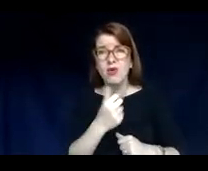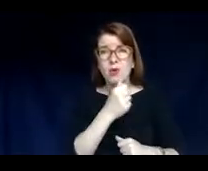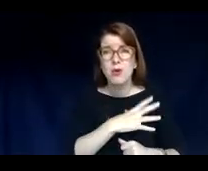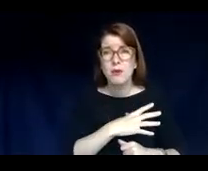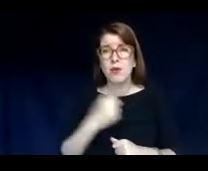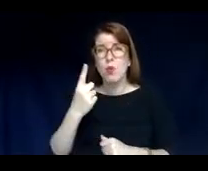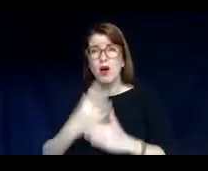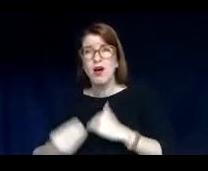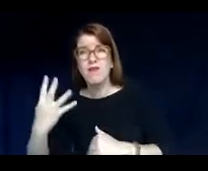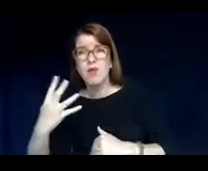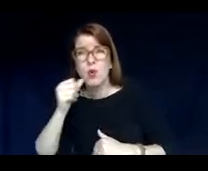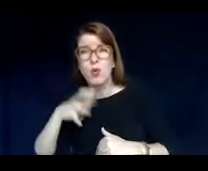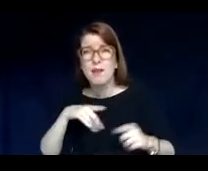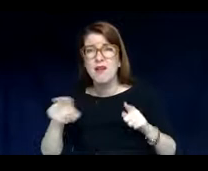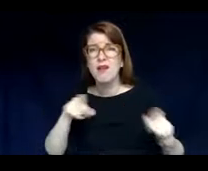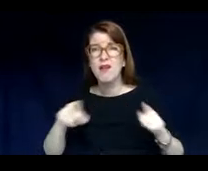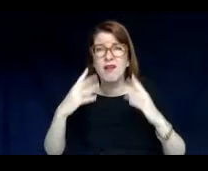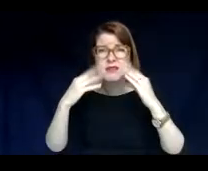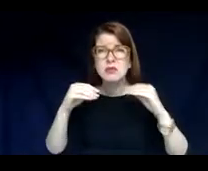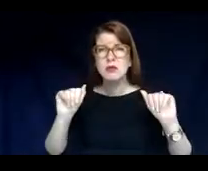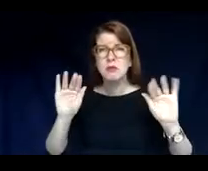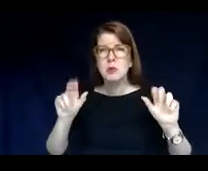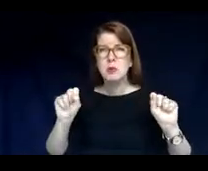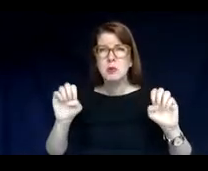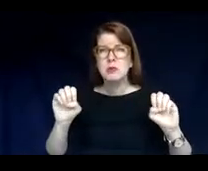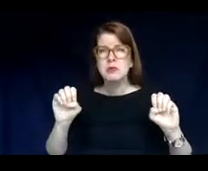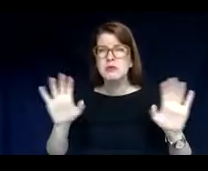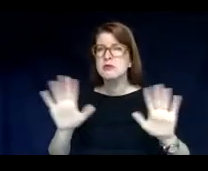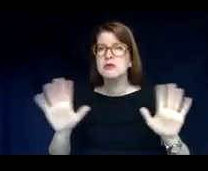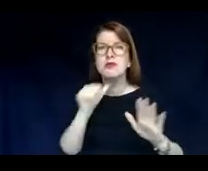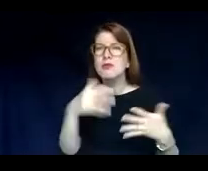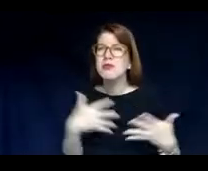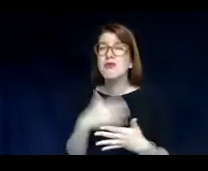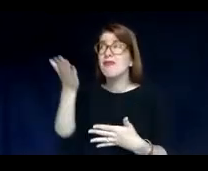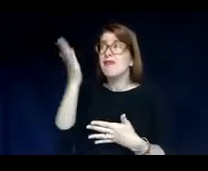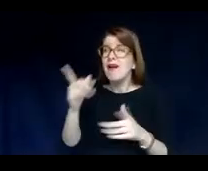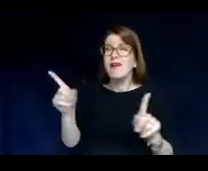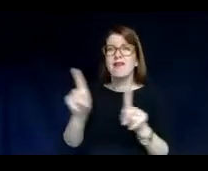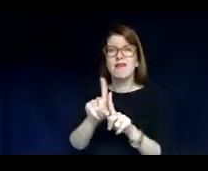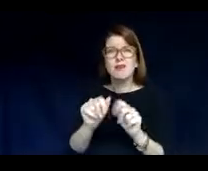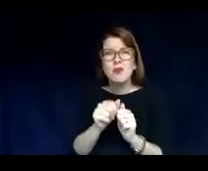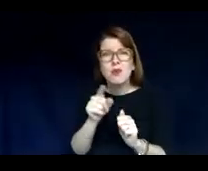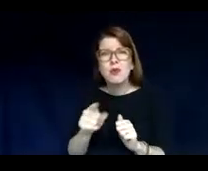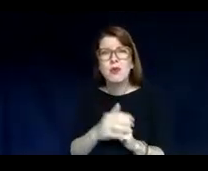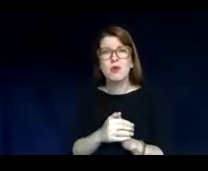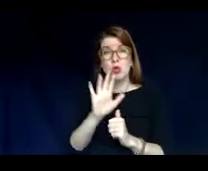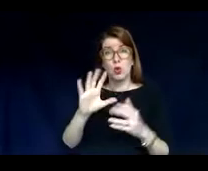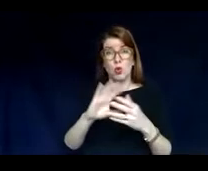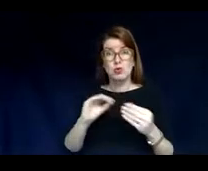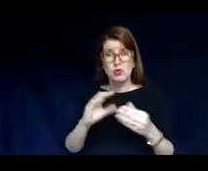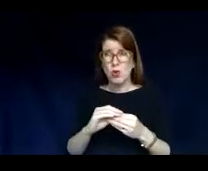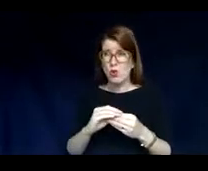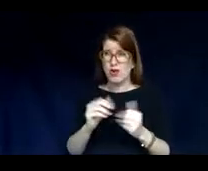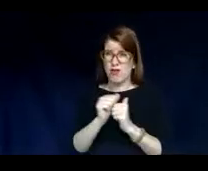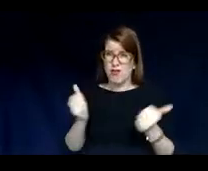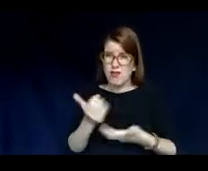age. But I'm going to implore you, do not be afraid. God is with you. Bring your story to the light. Ask him